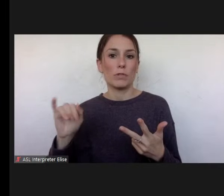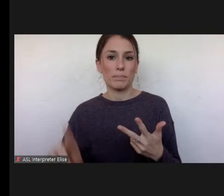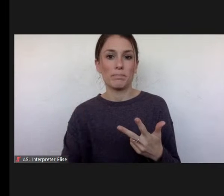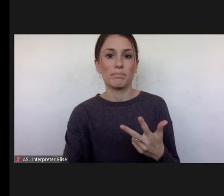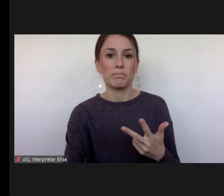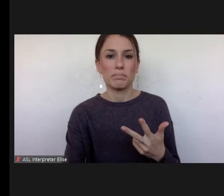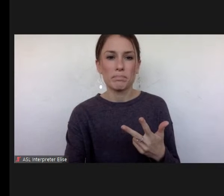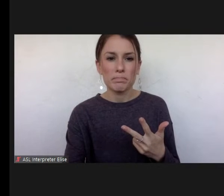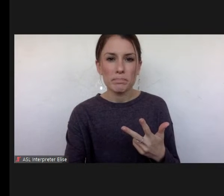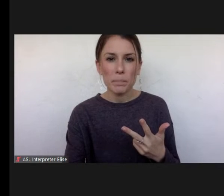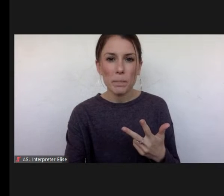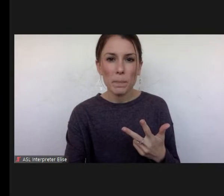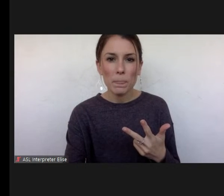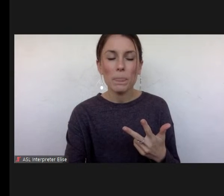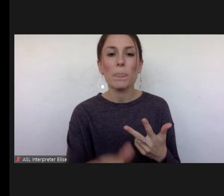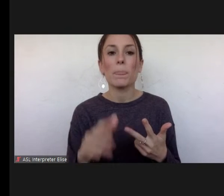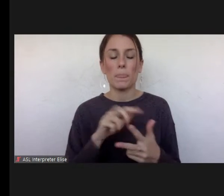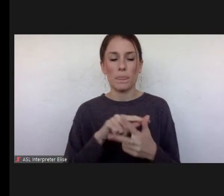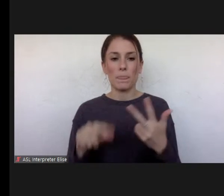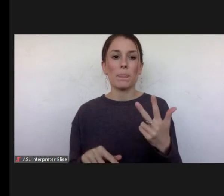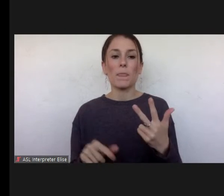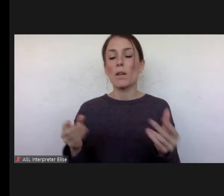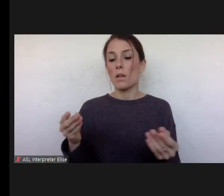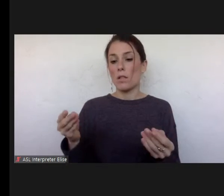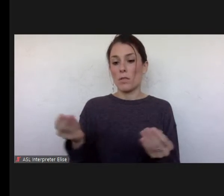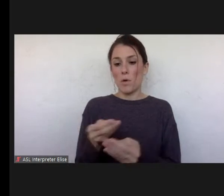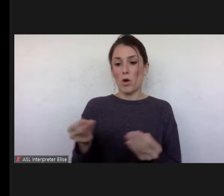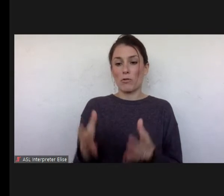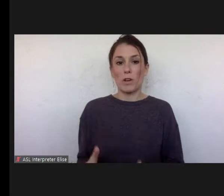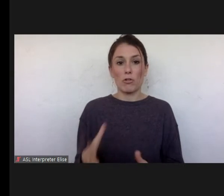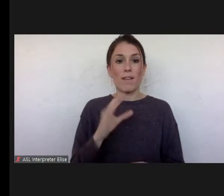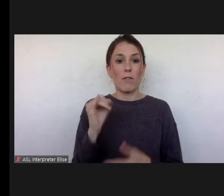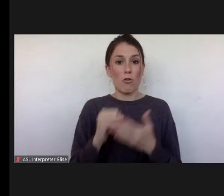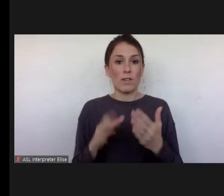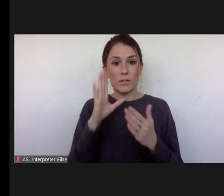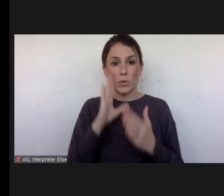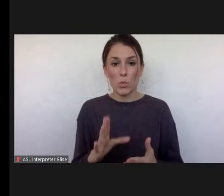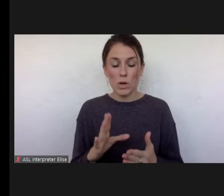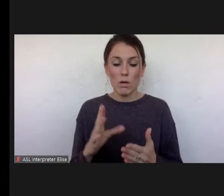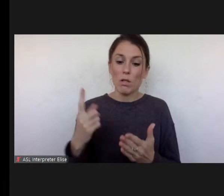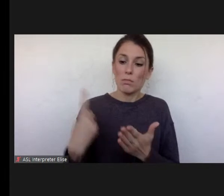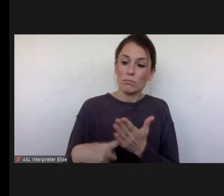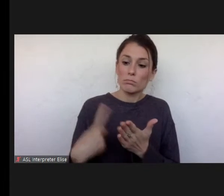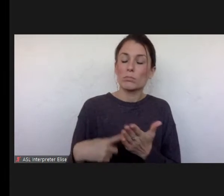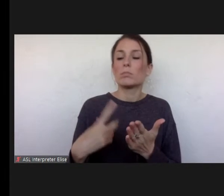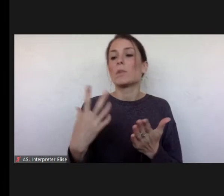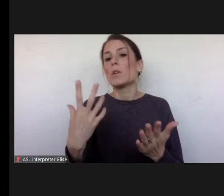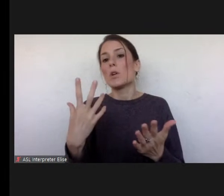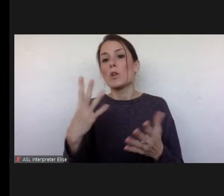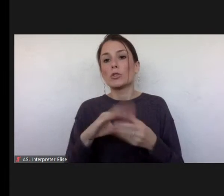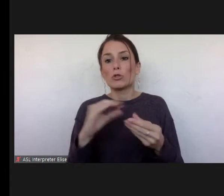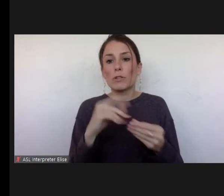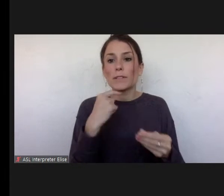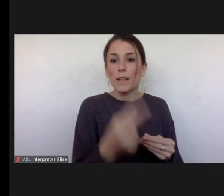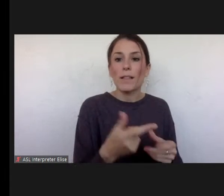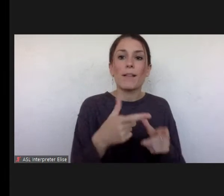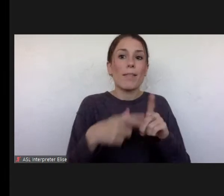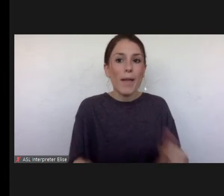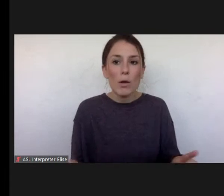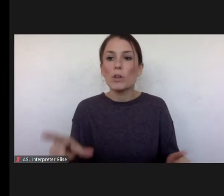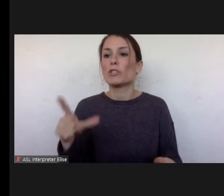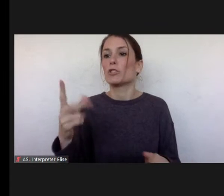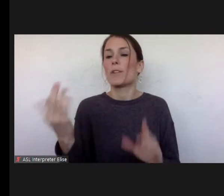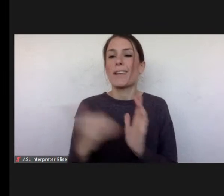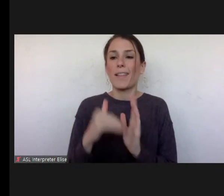The moderator and artist will delve into storytelling, language, decolonization, rethinking history and care,